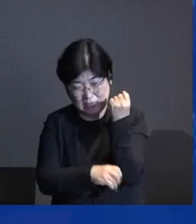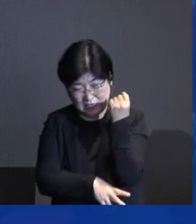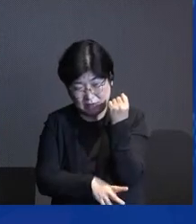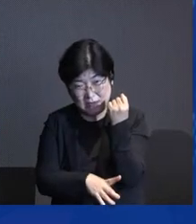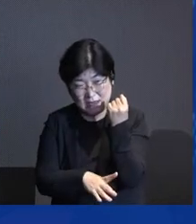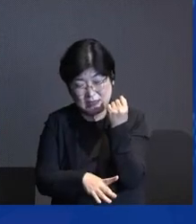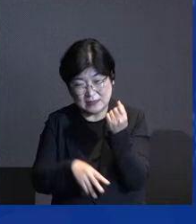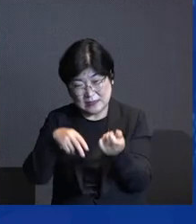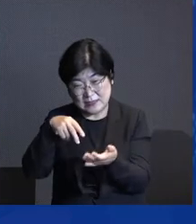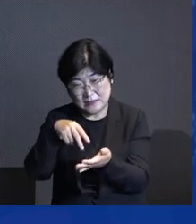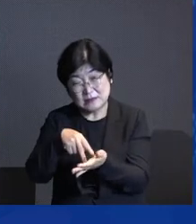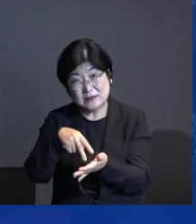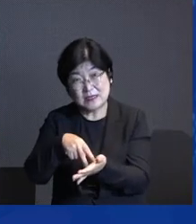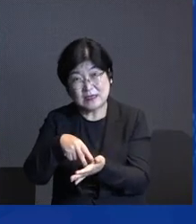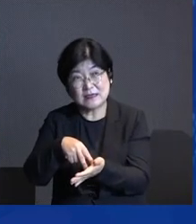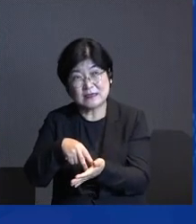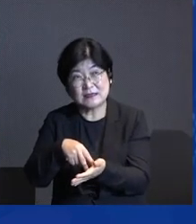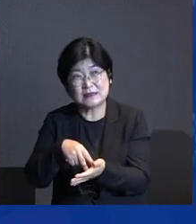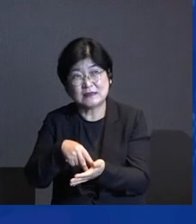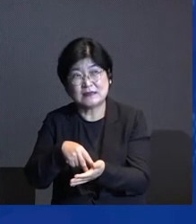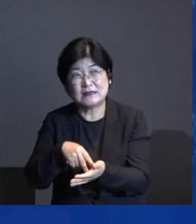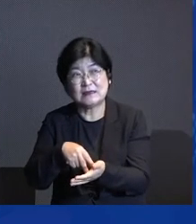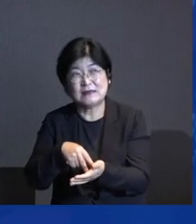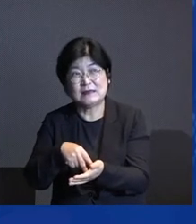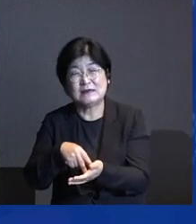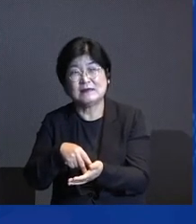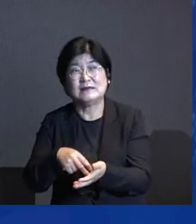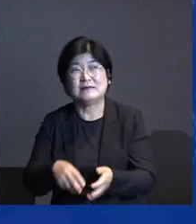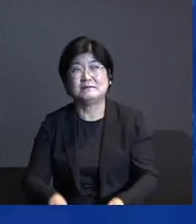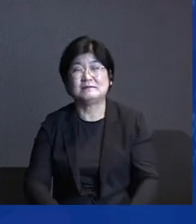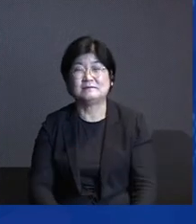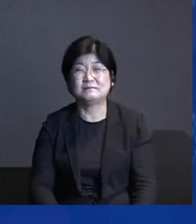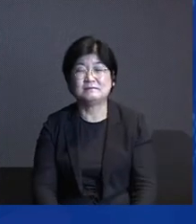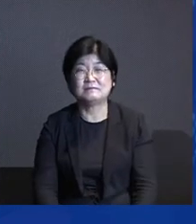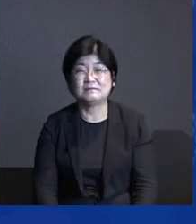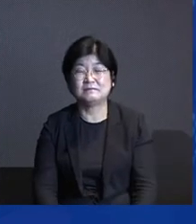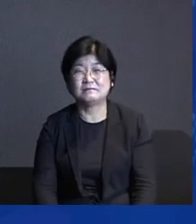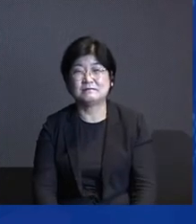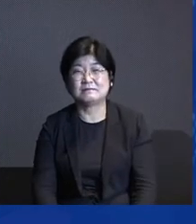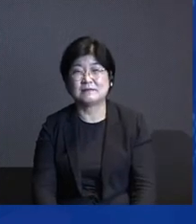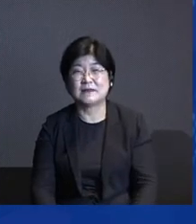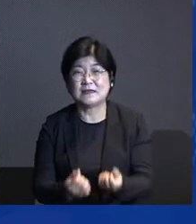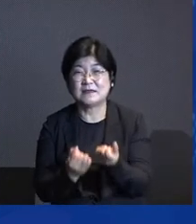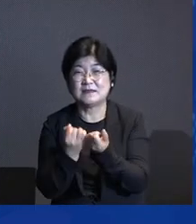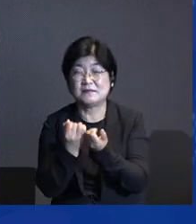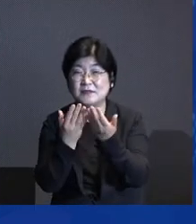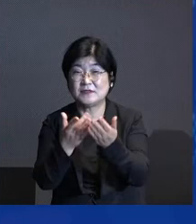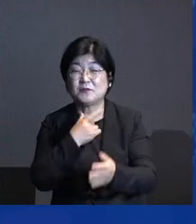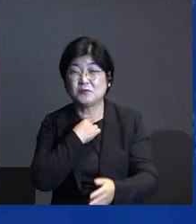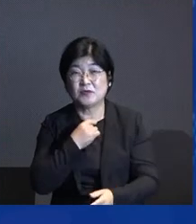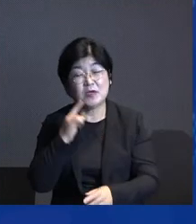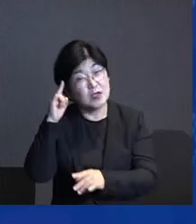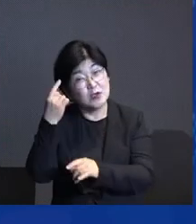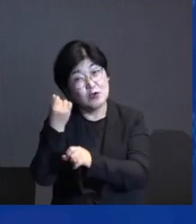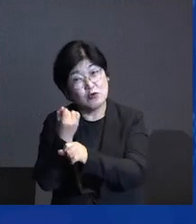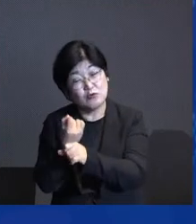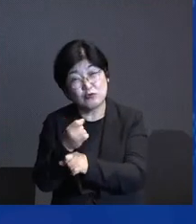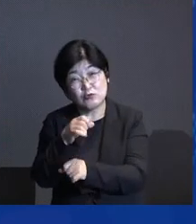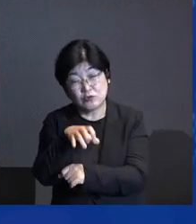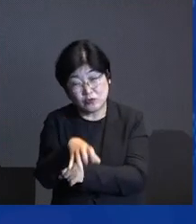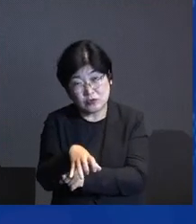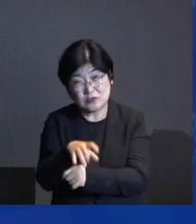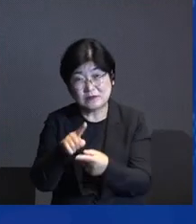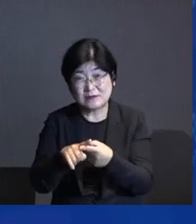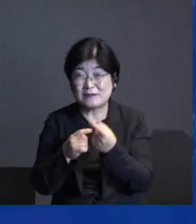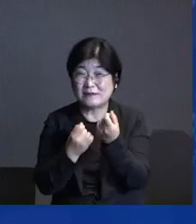consideration. For the first one, the future considerations are derived from community-based